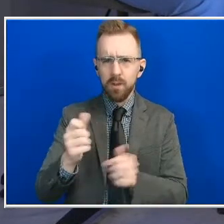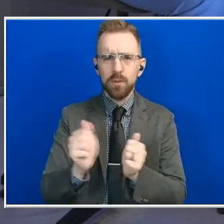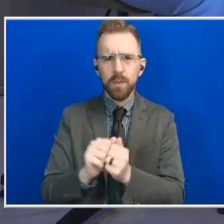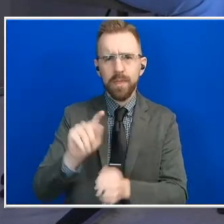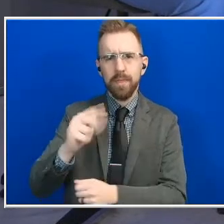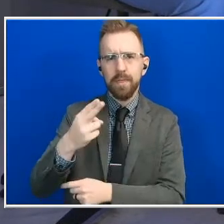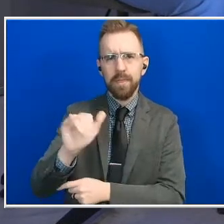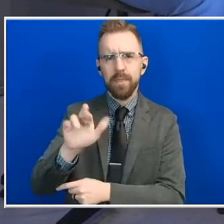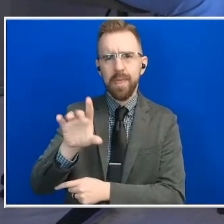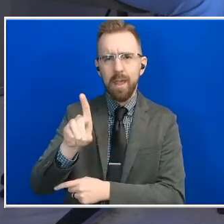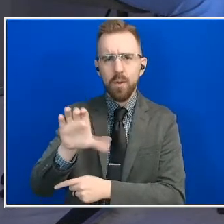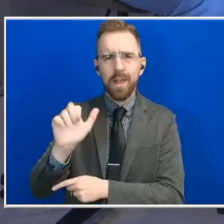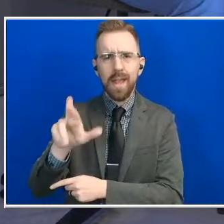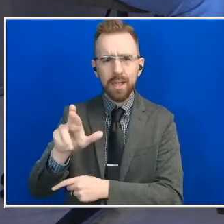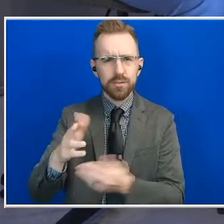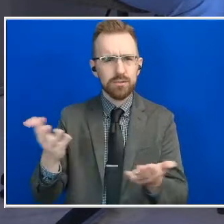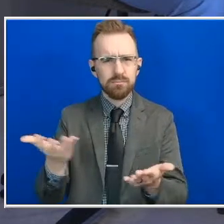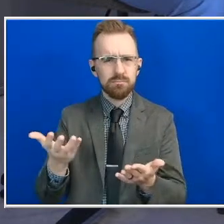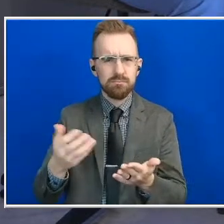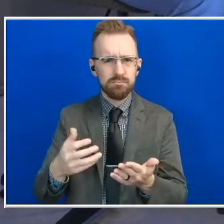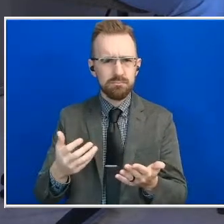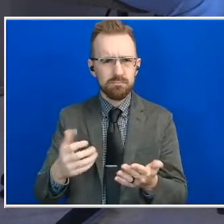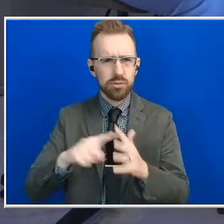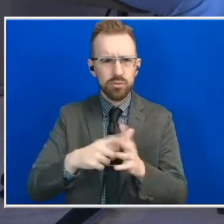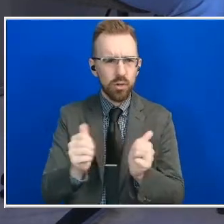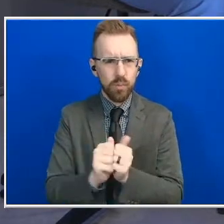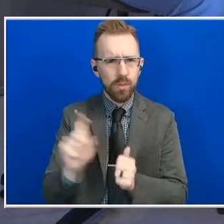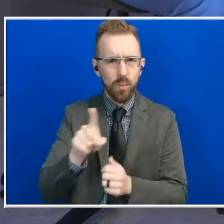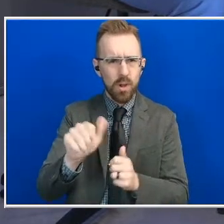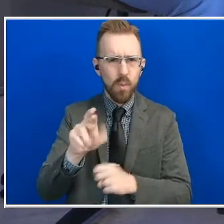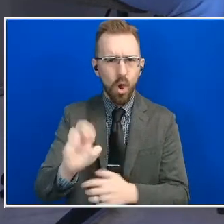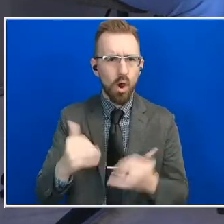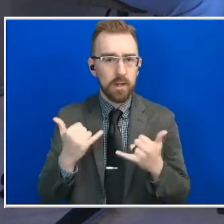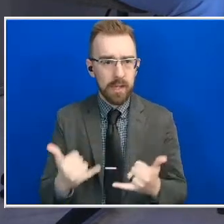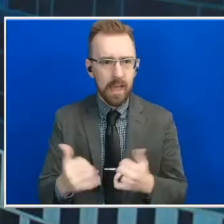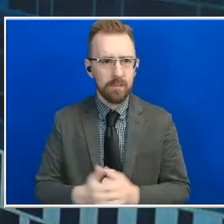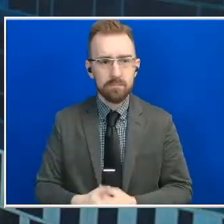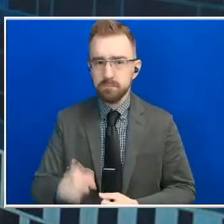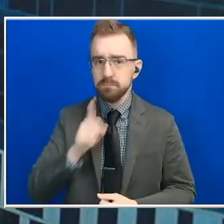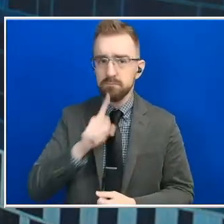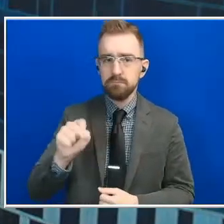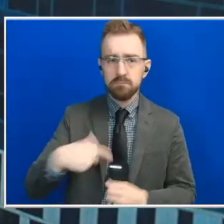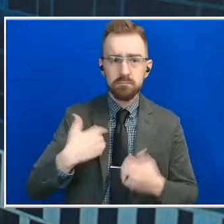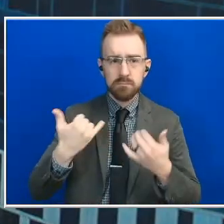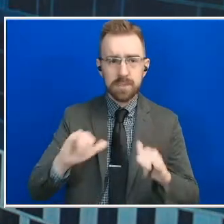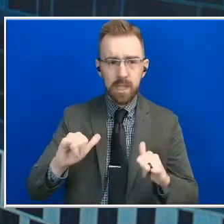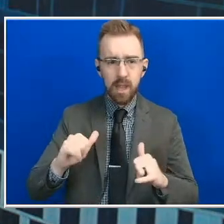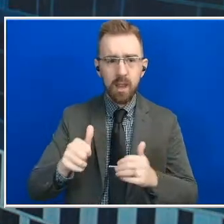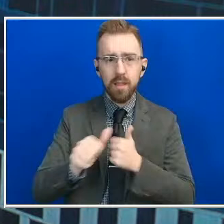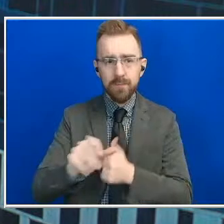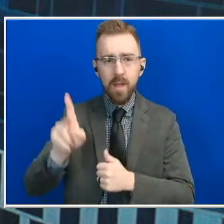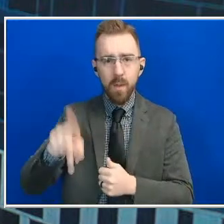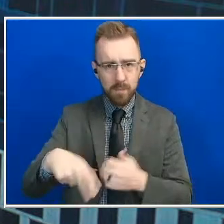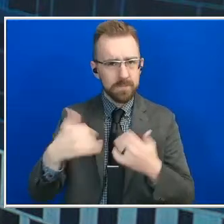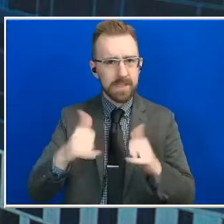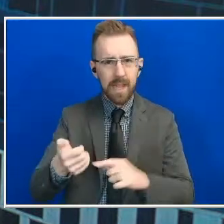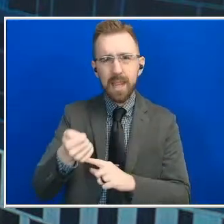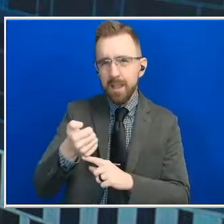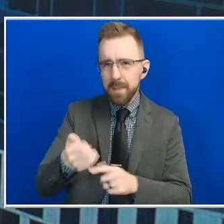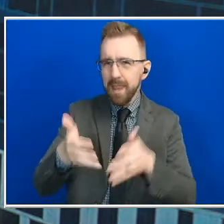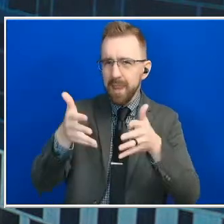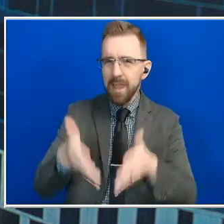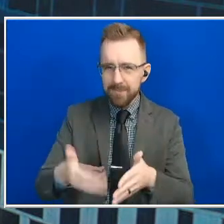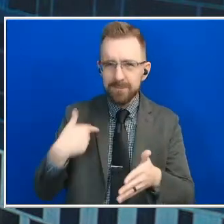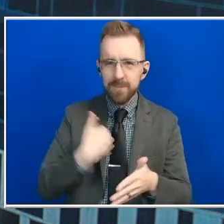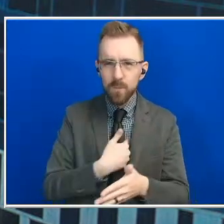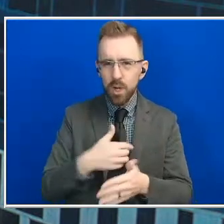thyroid cancer. Let's just start with where you stand today. Sure. Yeah, I'm still getting some follow-ups because there's still just a little bit left that we are tracking, and